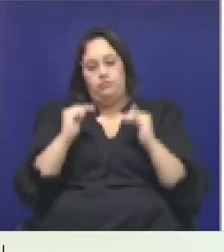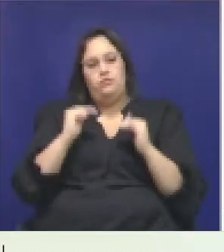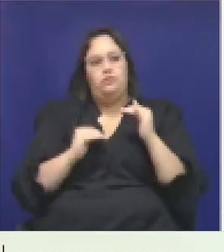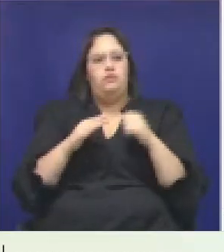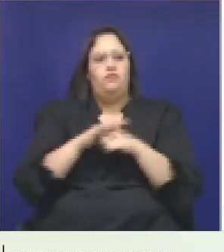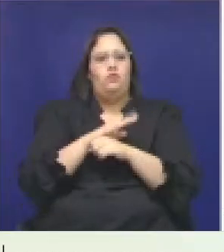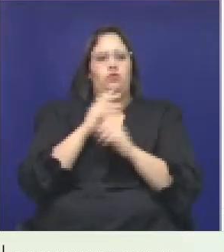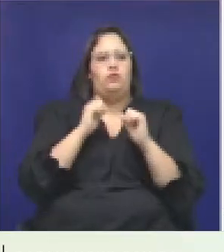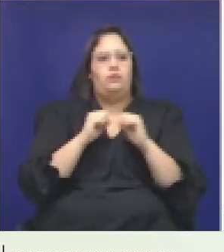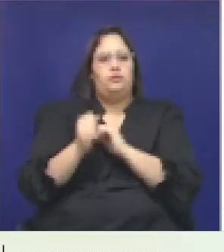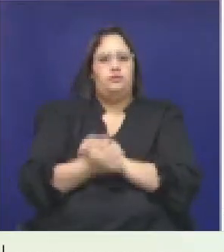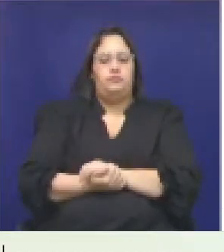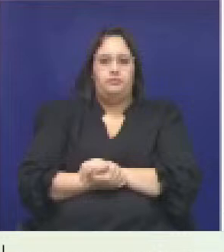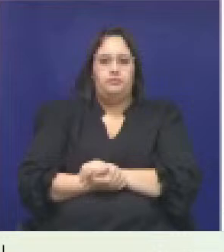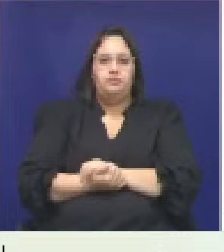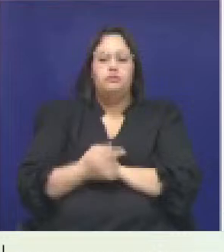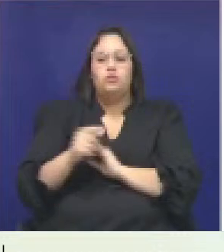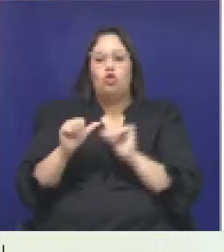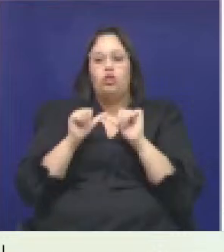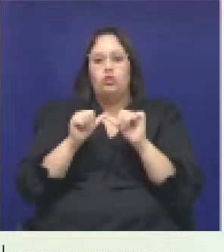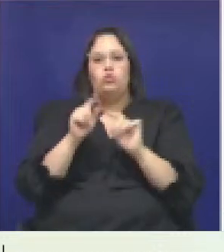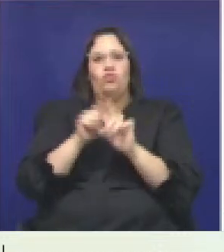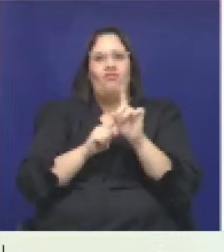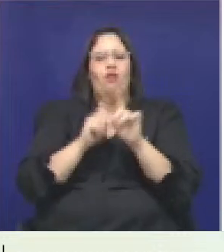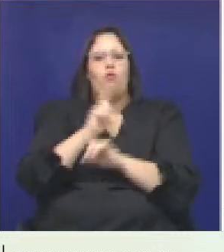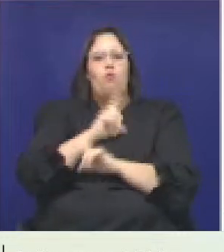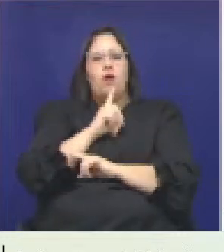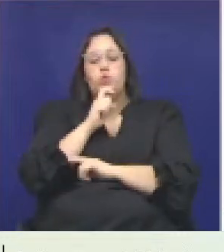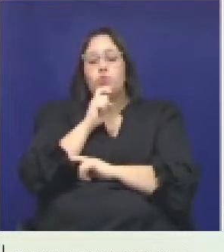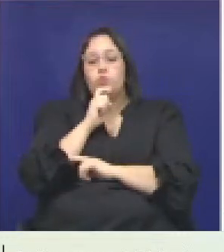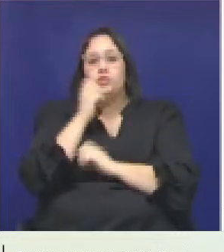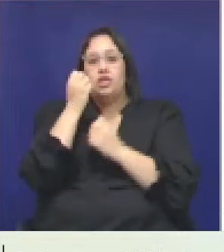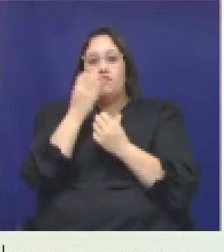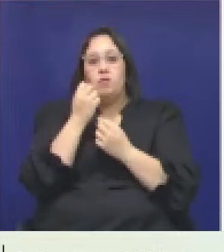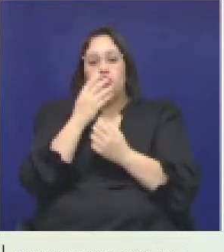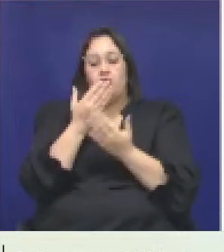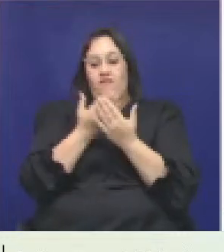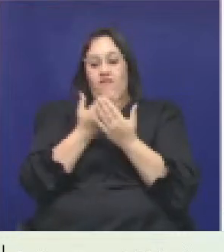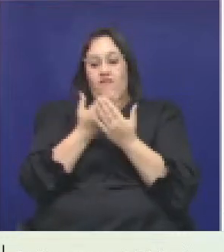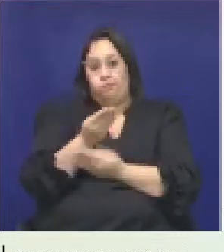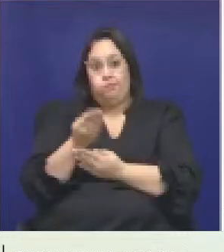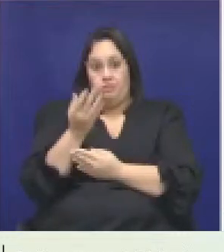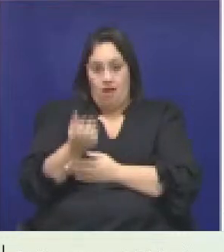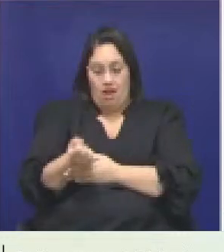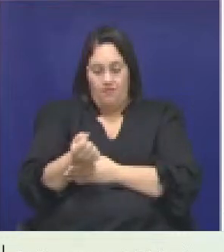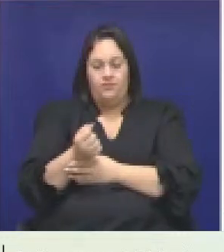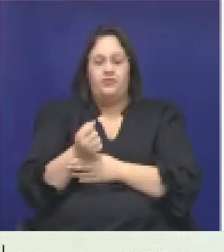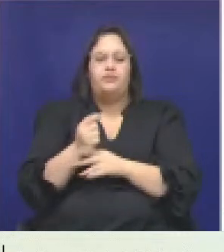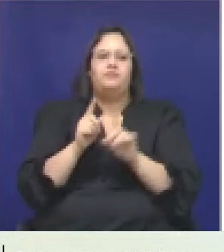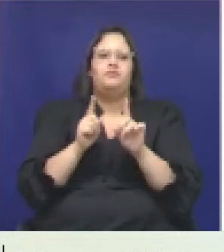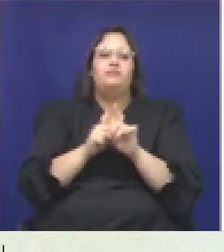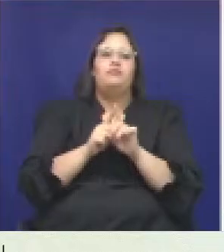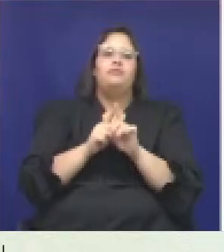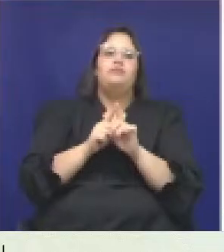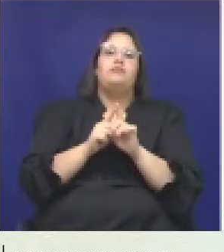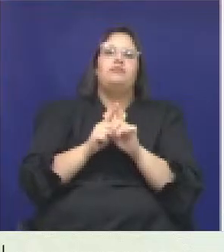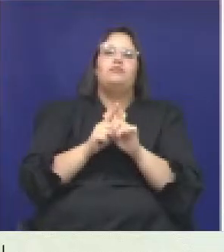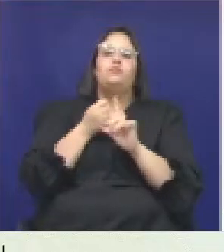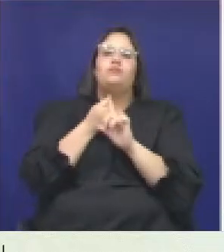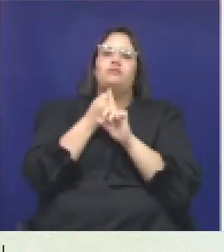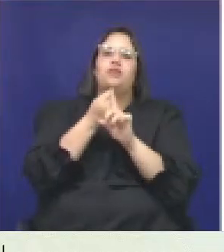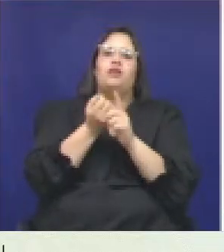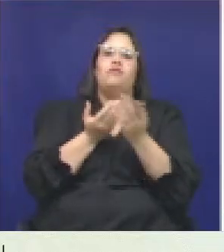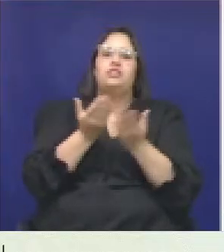promises. The GNU will continue to fail because instead of using the information that is already at its disposal to drive